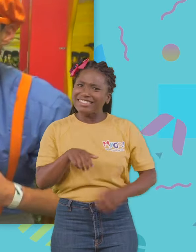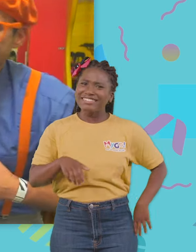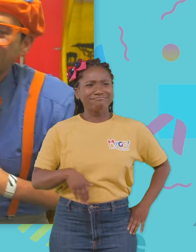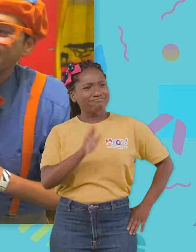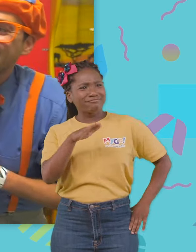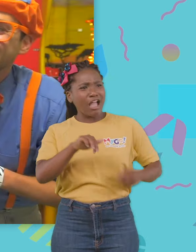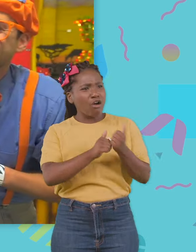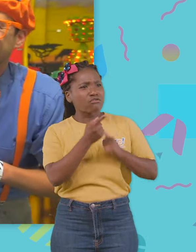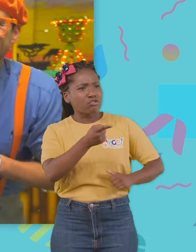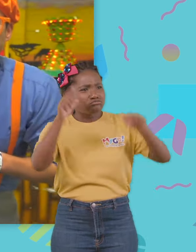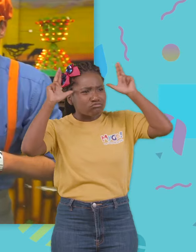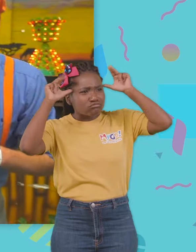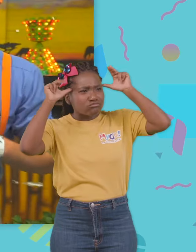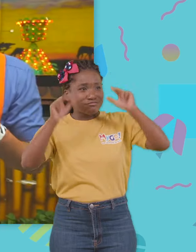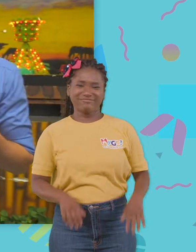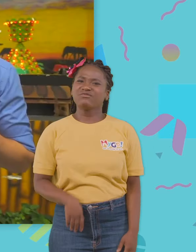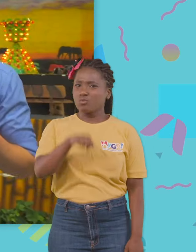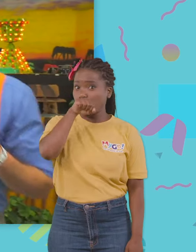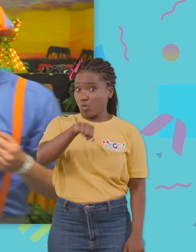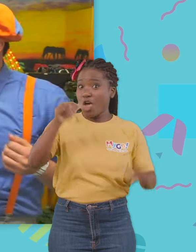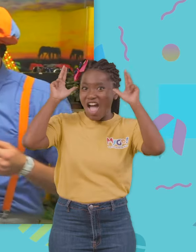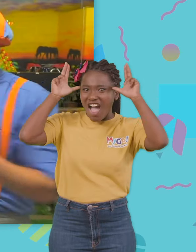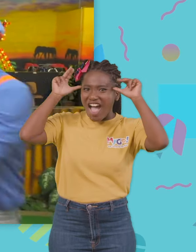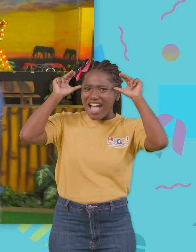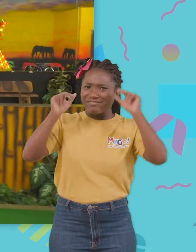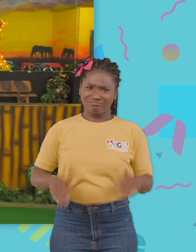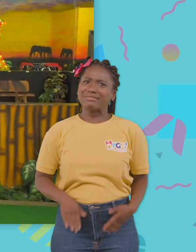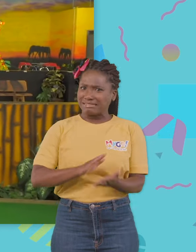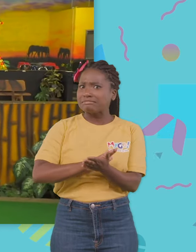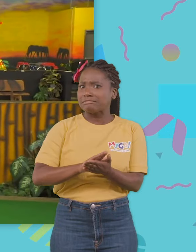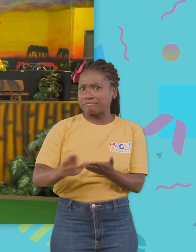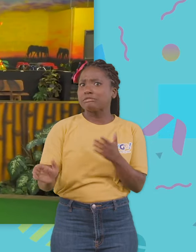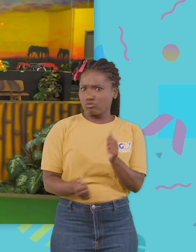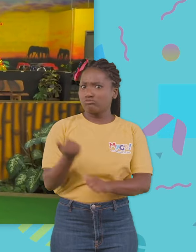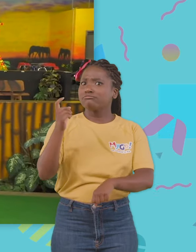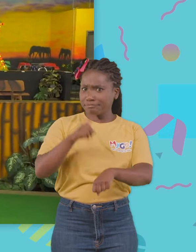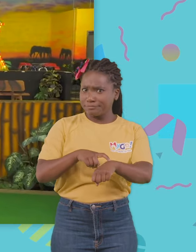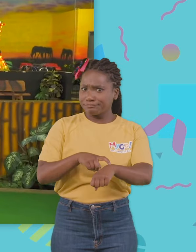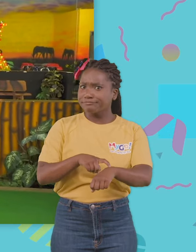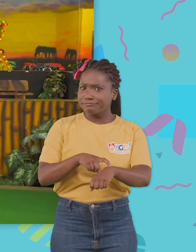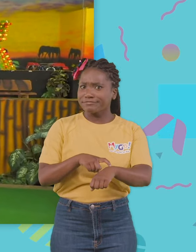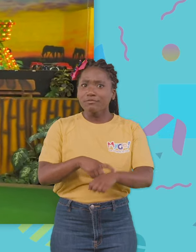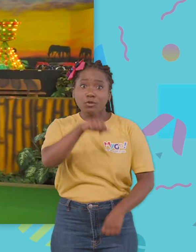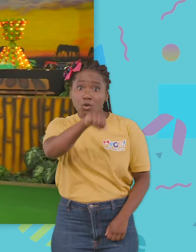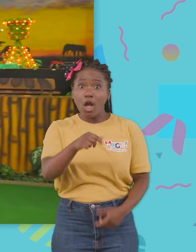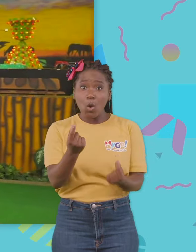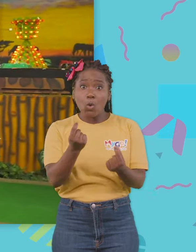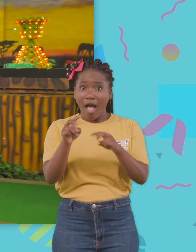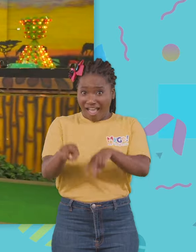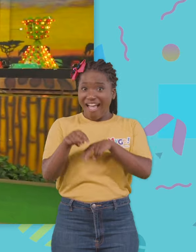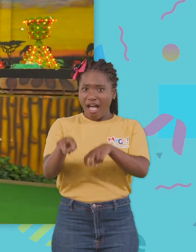Hey, horsey, how are you? I love horses. They're so nice most of the time, and they love to